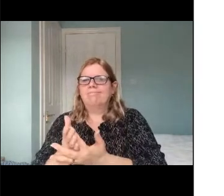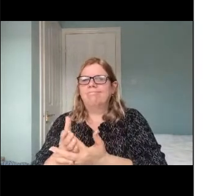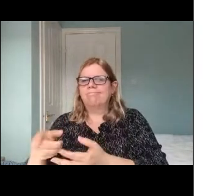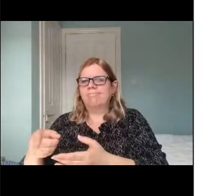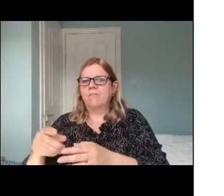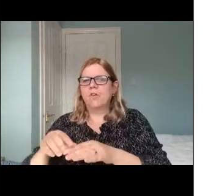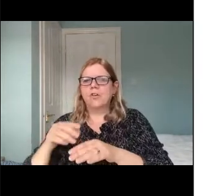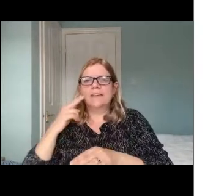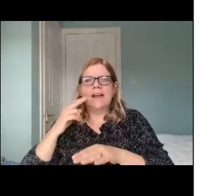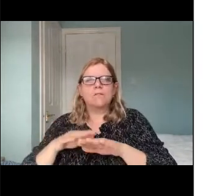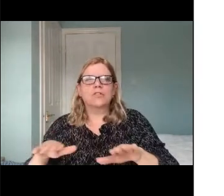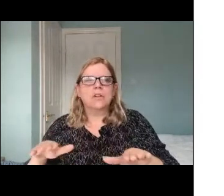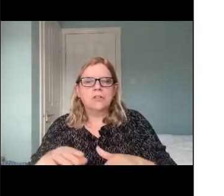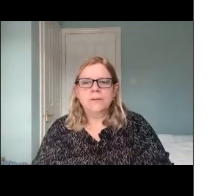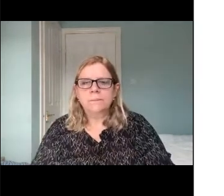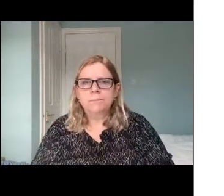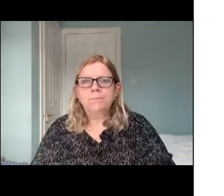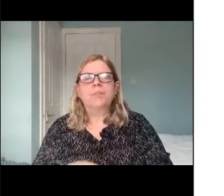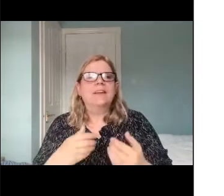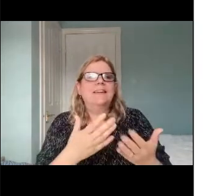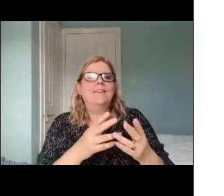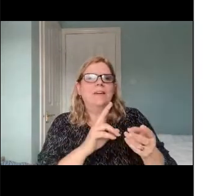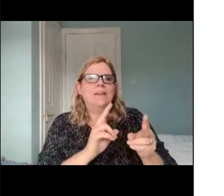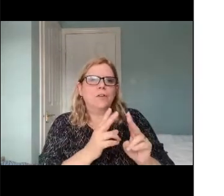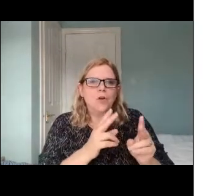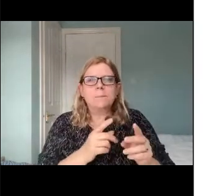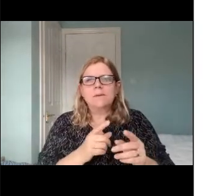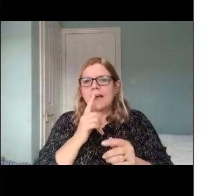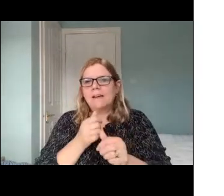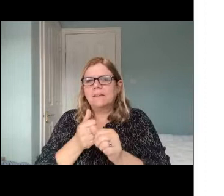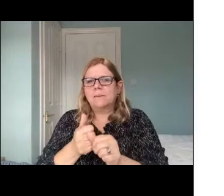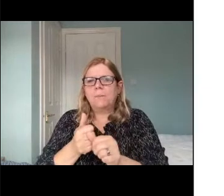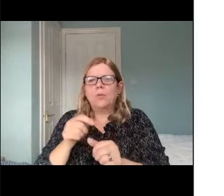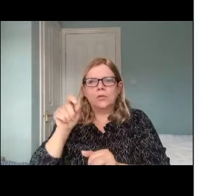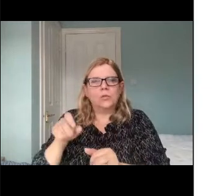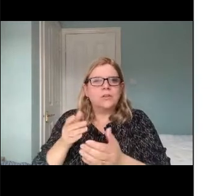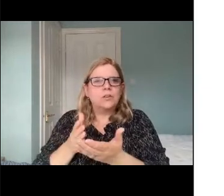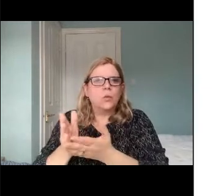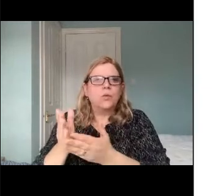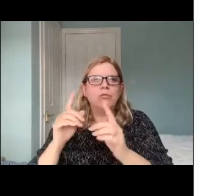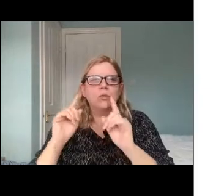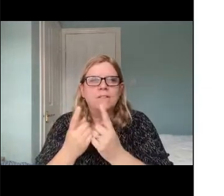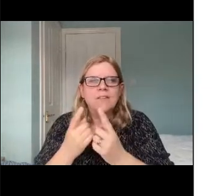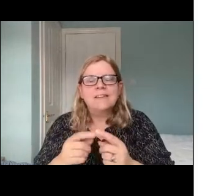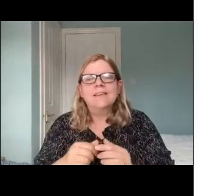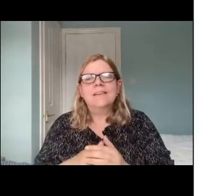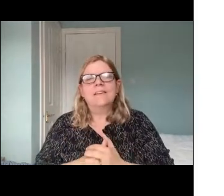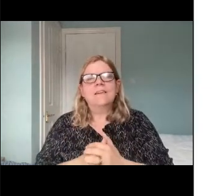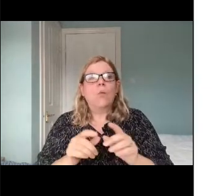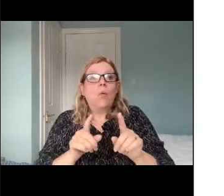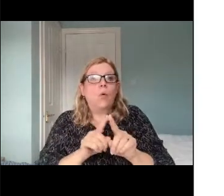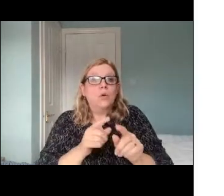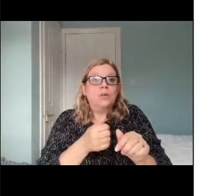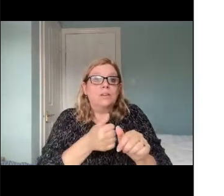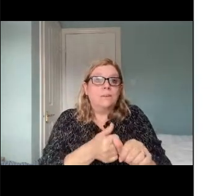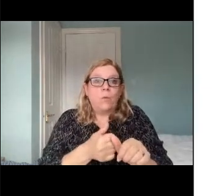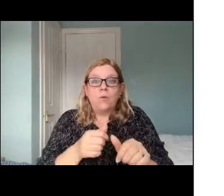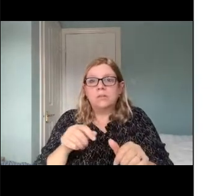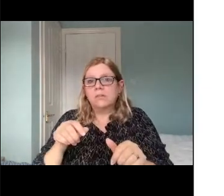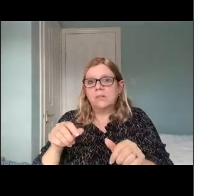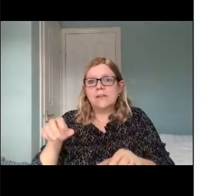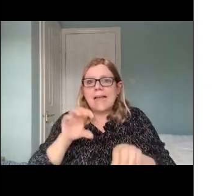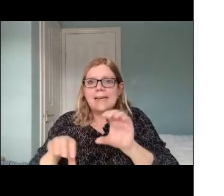of sign language. Giving that access for deaf children was vital, but also giving that support to interpreters to develop their vocabulary.